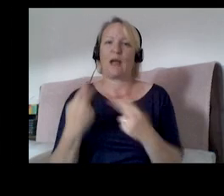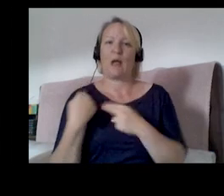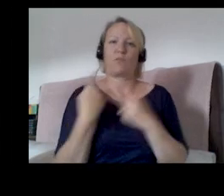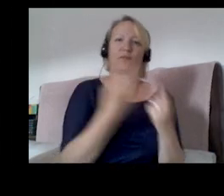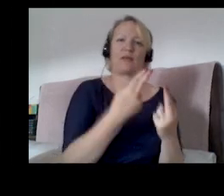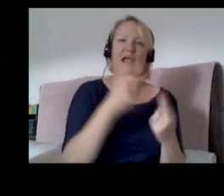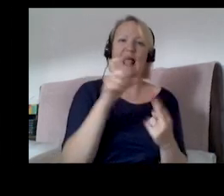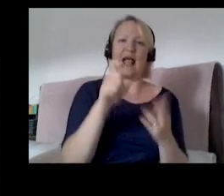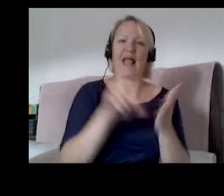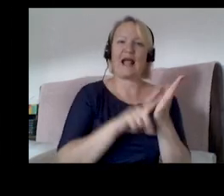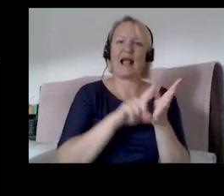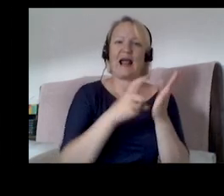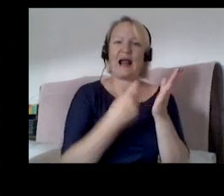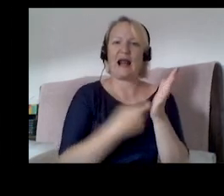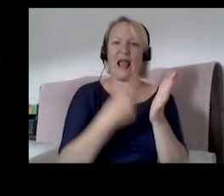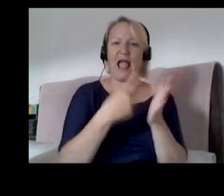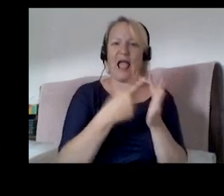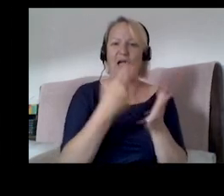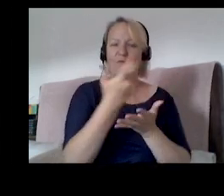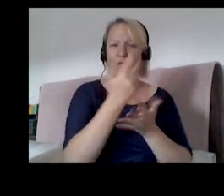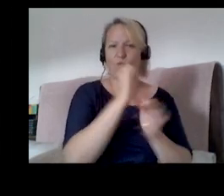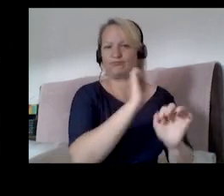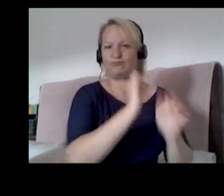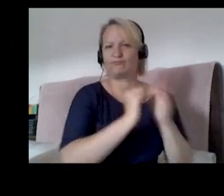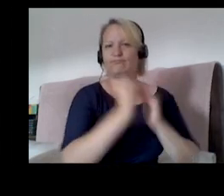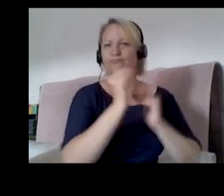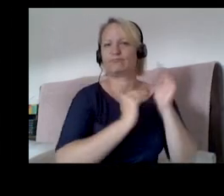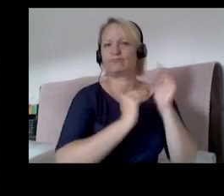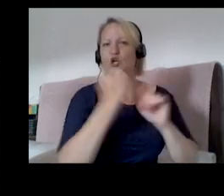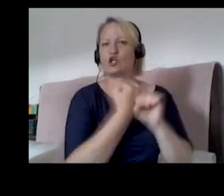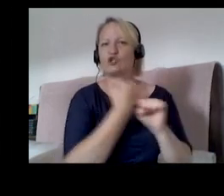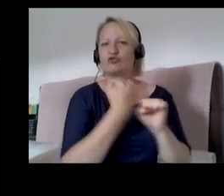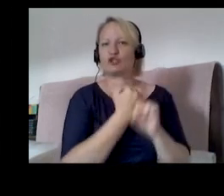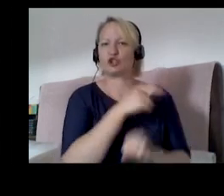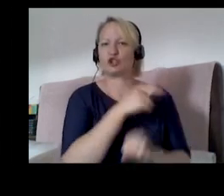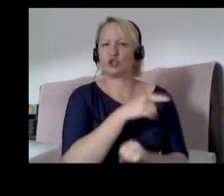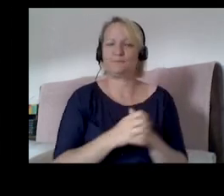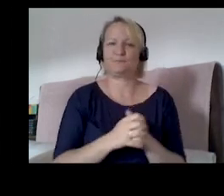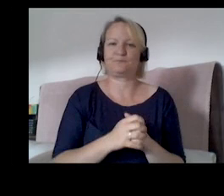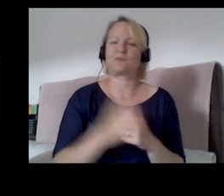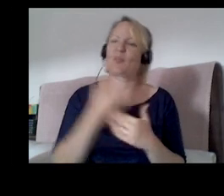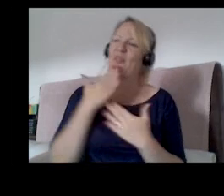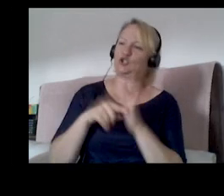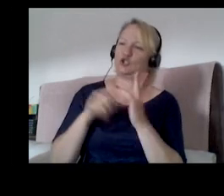consultation website. I'll now hand back over to my colleague Claire to talk about construction.